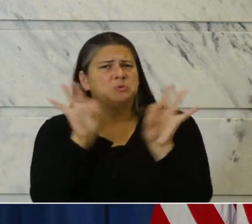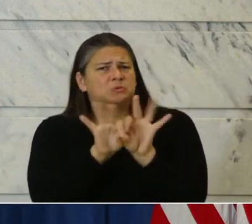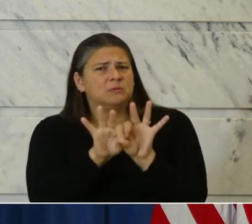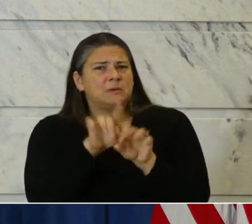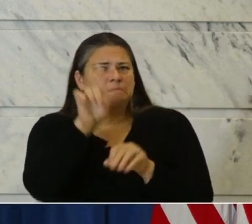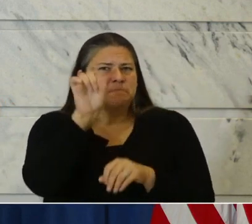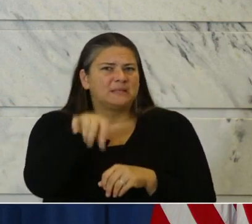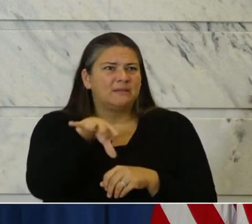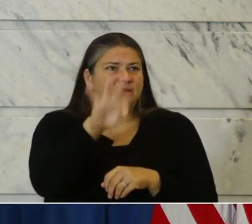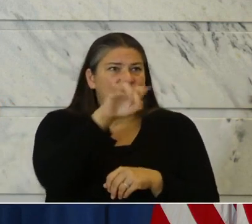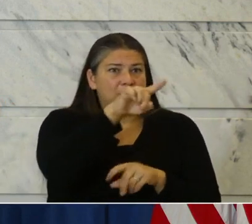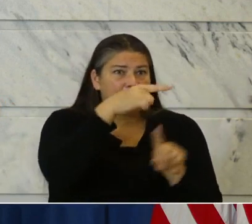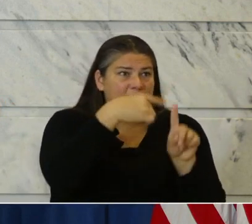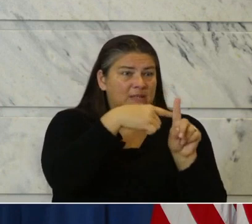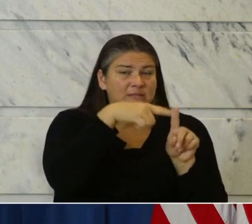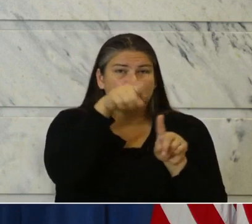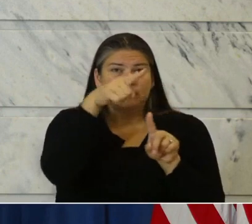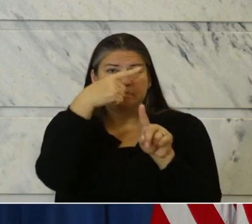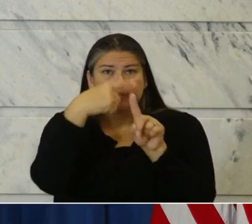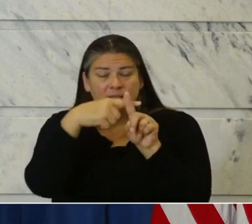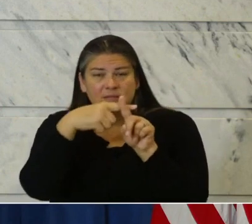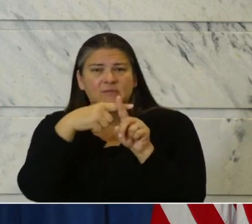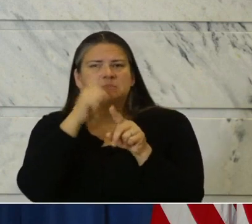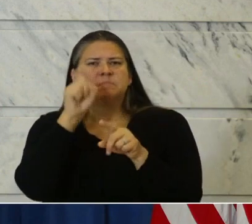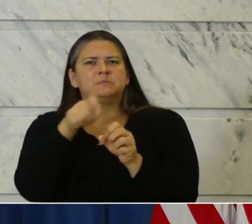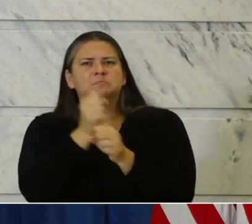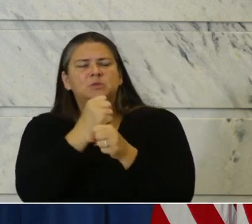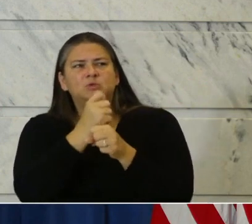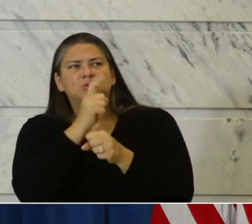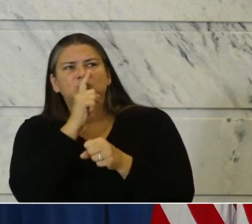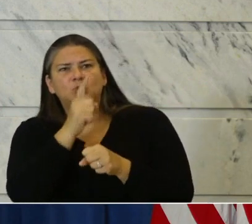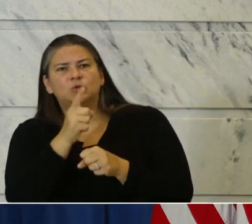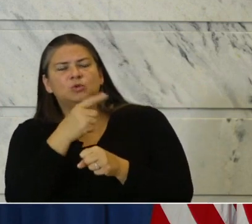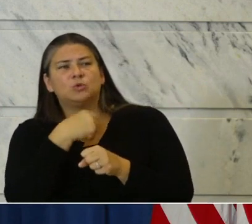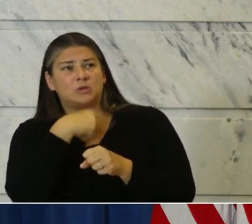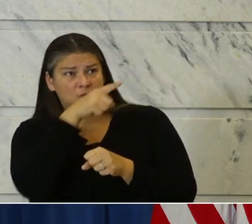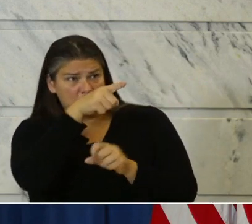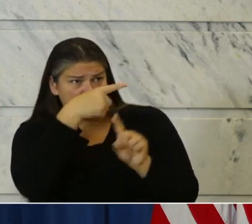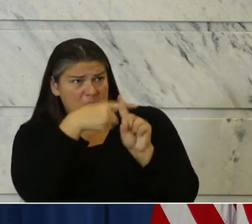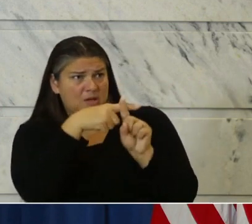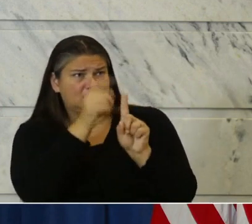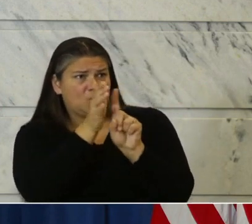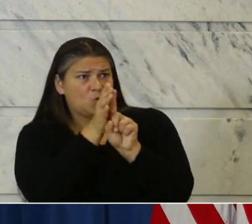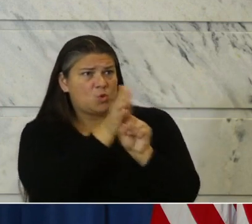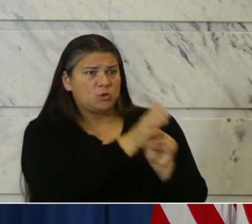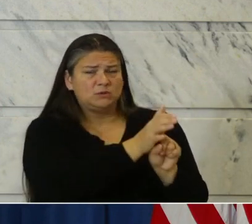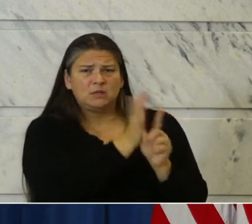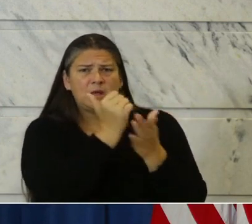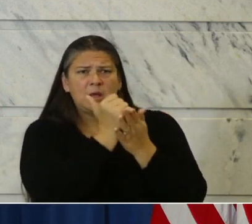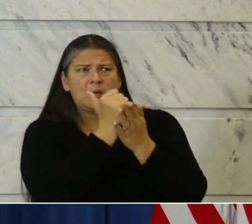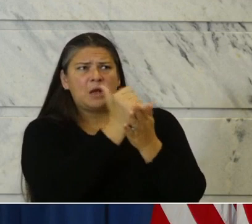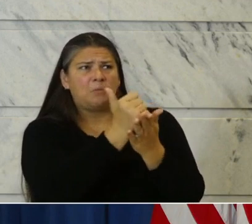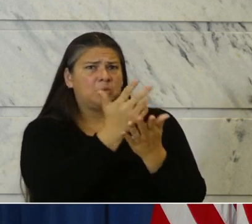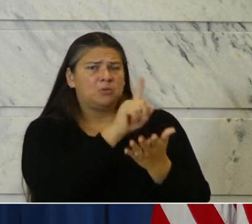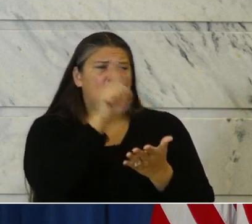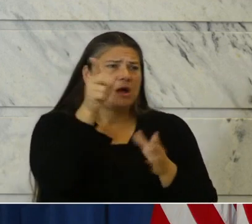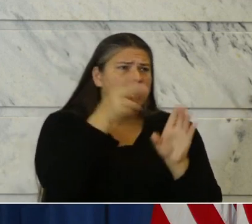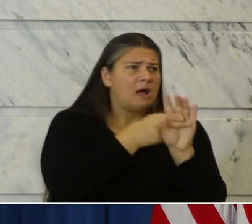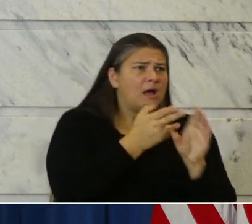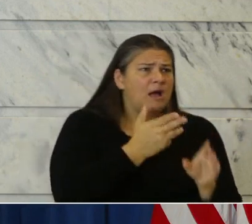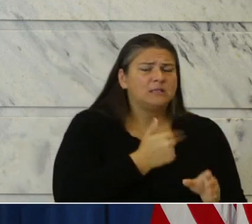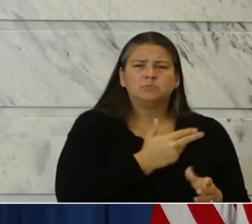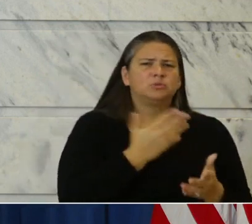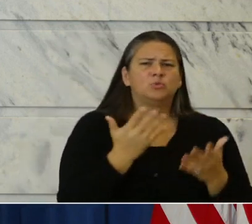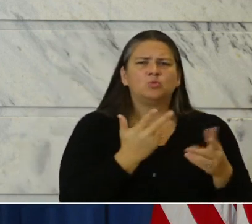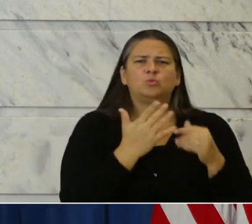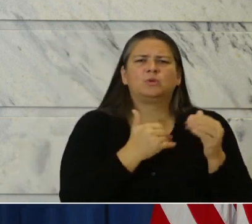those positives. We got to make sure that we can either quarantine them or get them the help they may need in the hospital. By